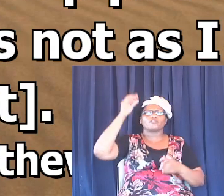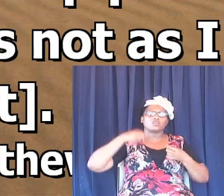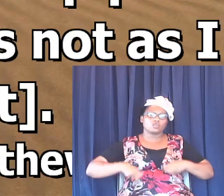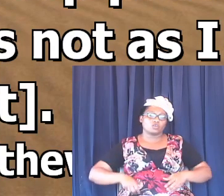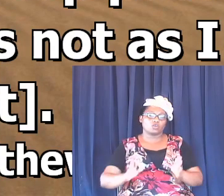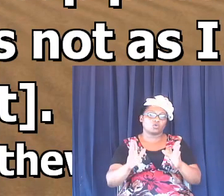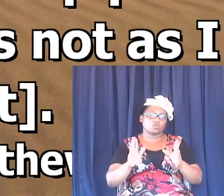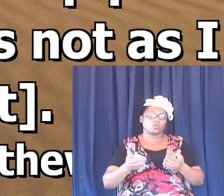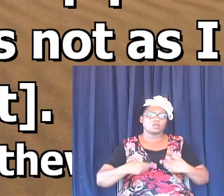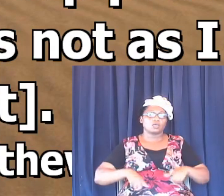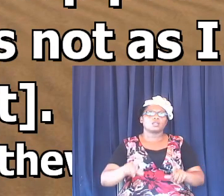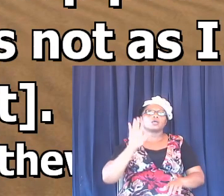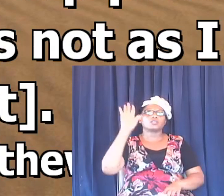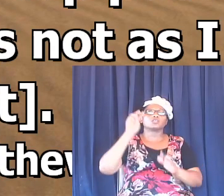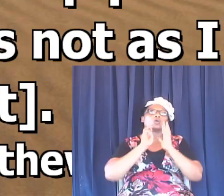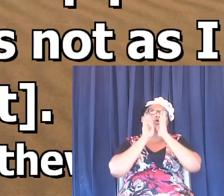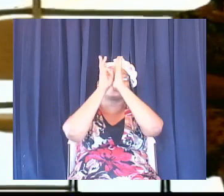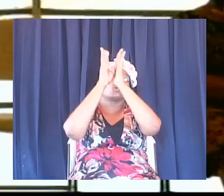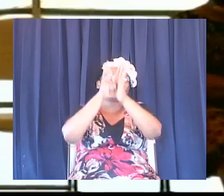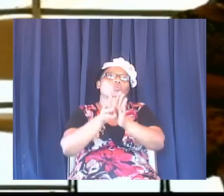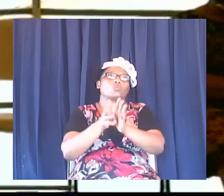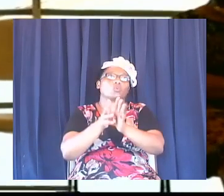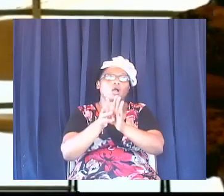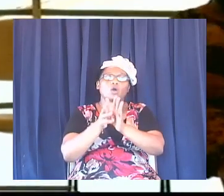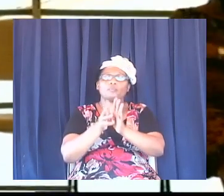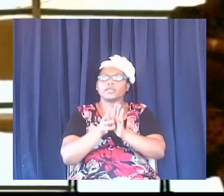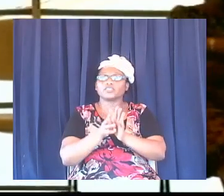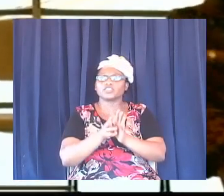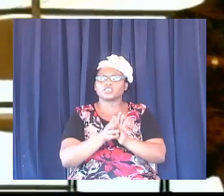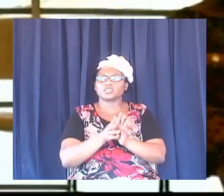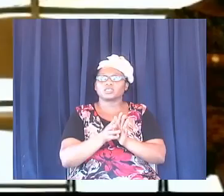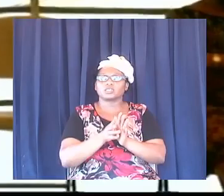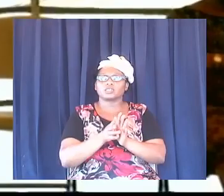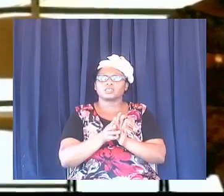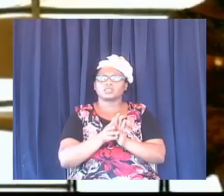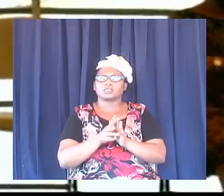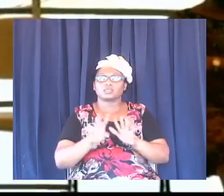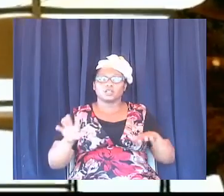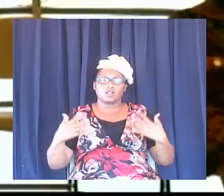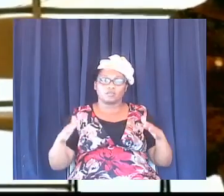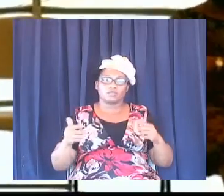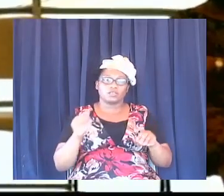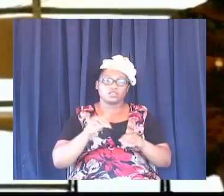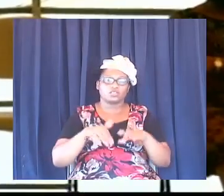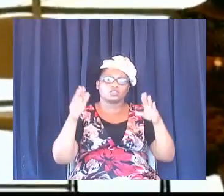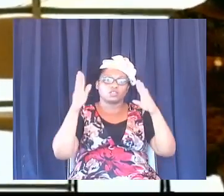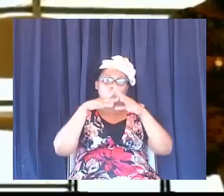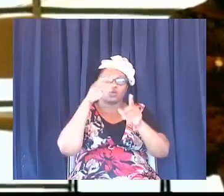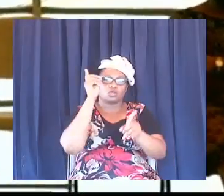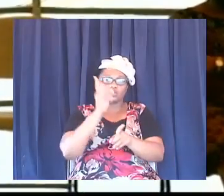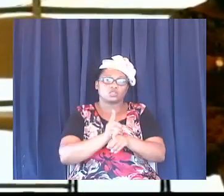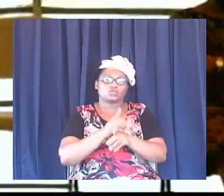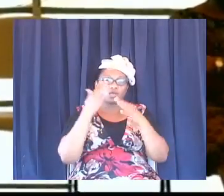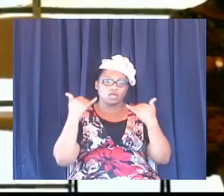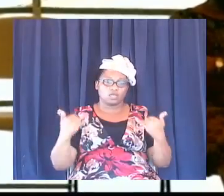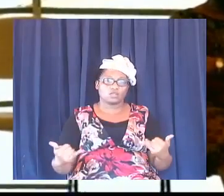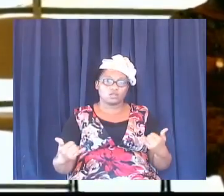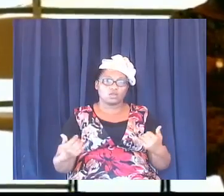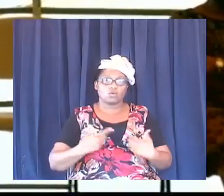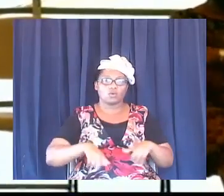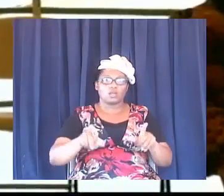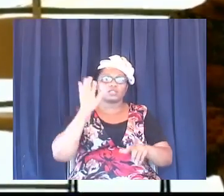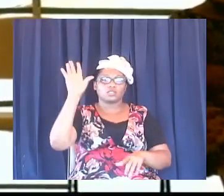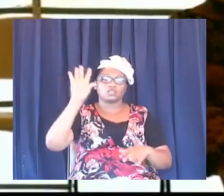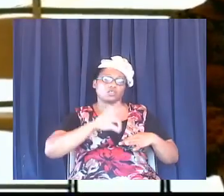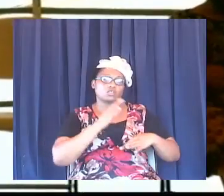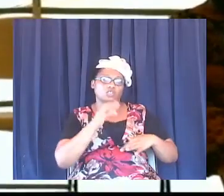your will be accomplished in the house right now. Let your spirit move up and down this place, move up and down across